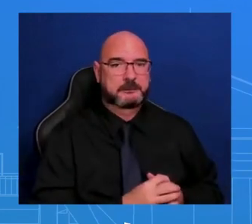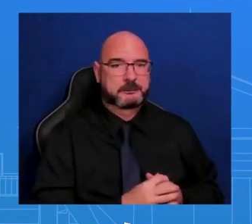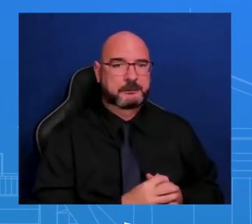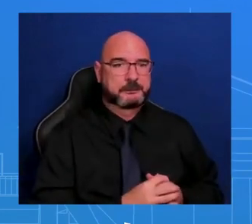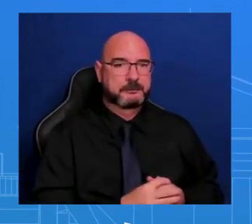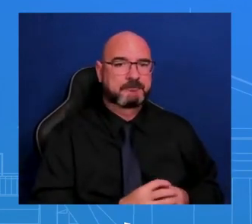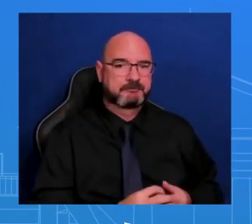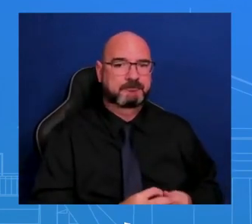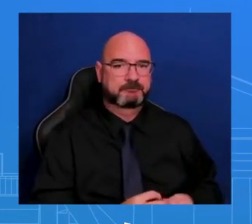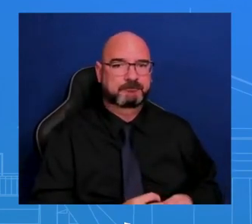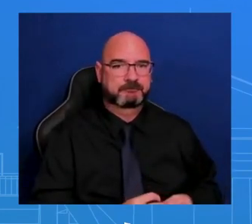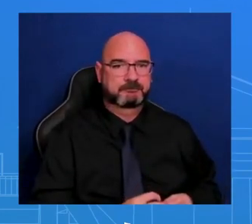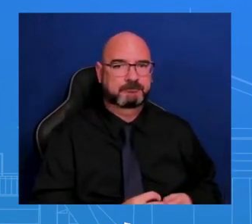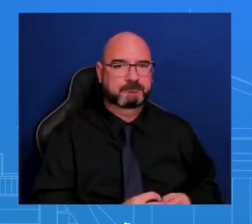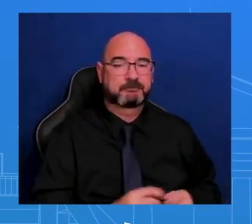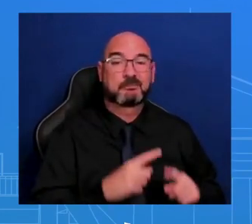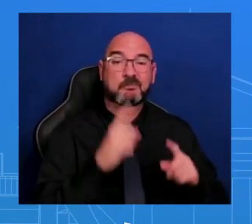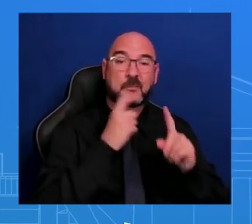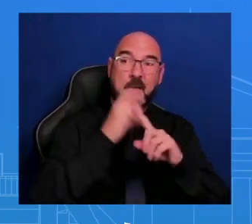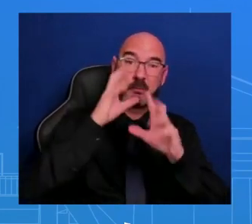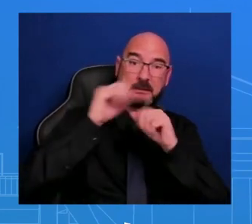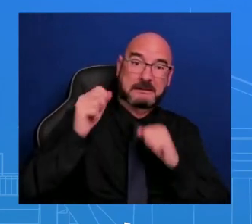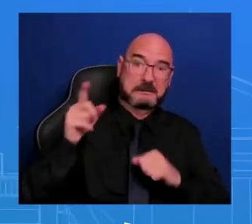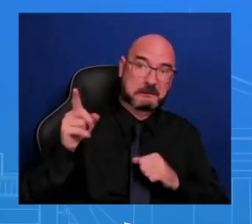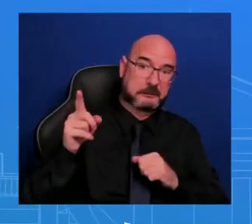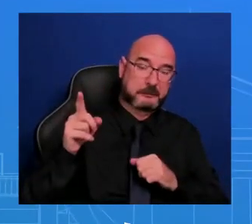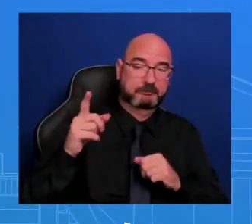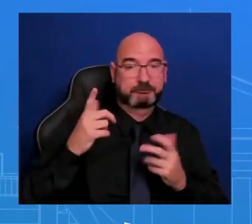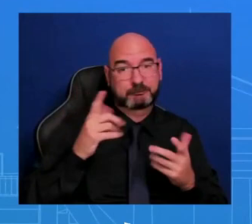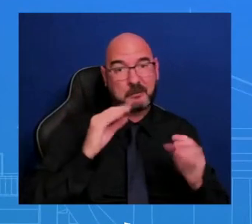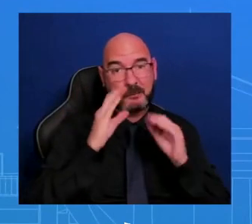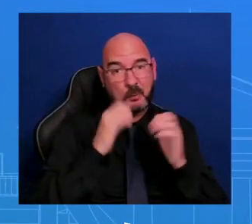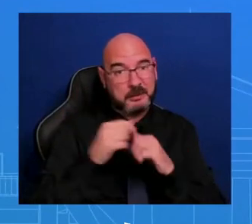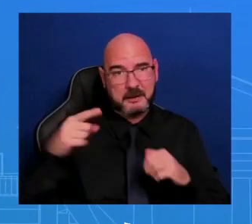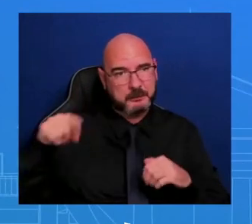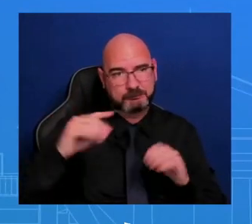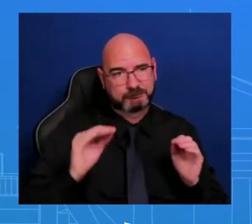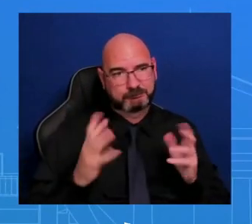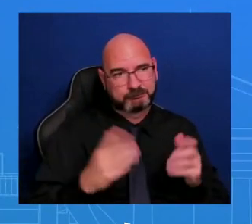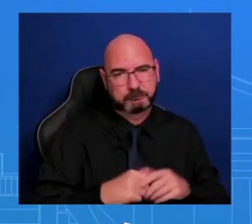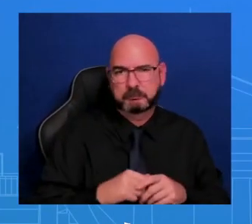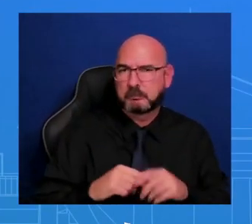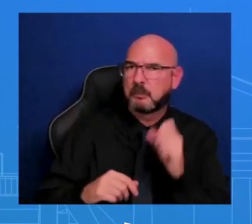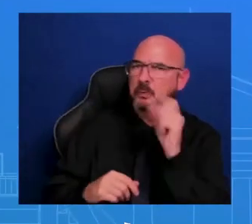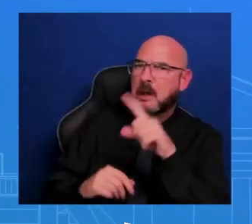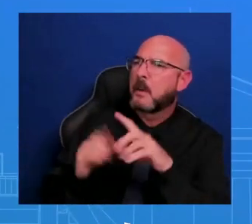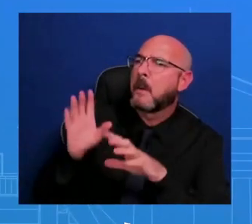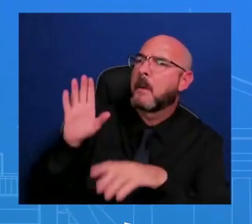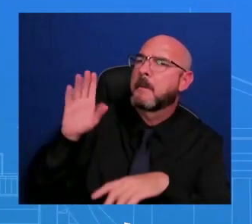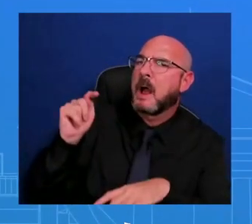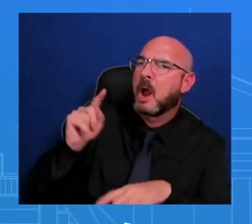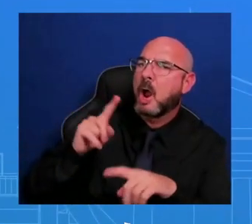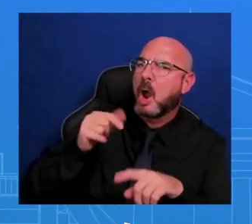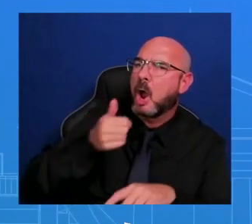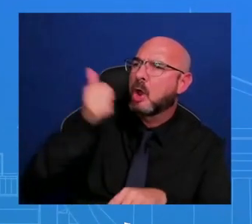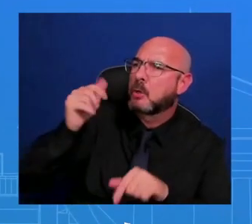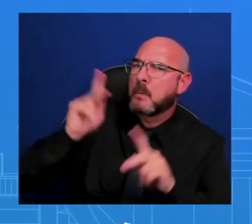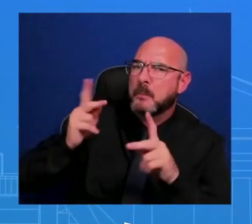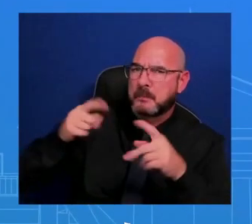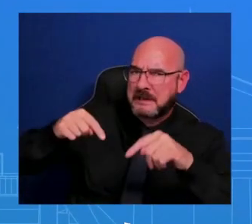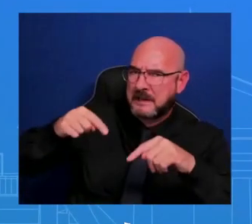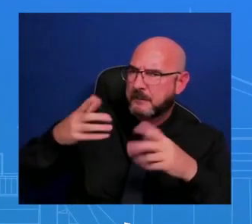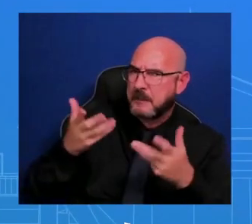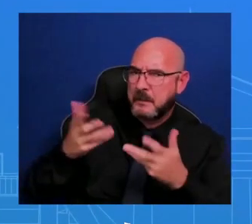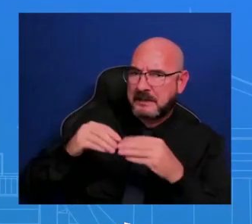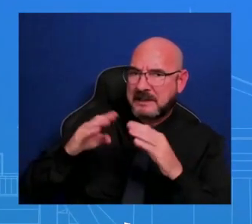president speaking again to those families. And how about people in the White House? Like, who is talking? I don't have specifics. Obviously,